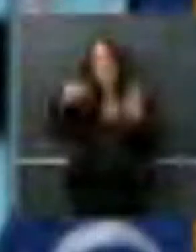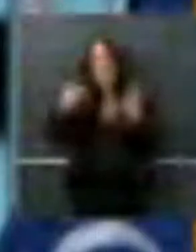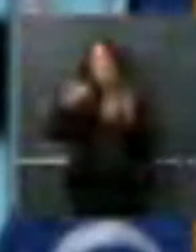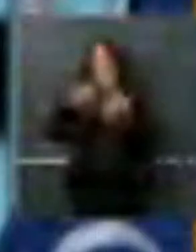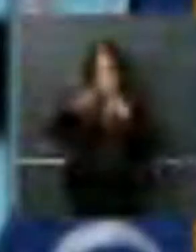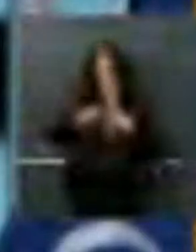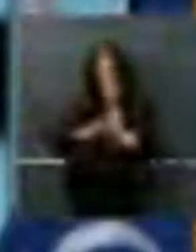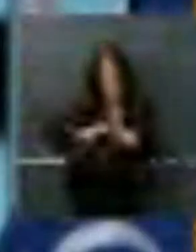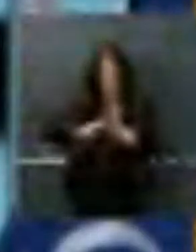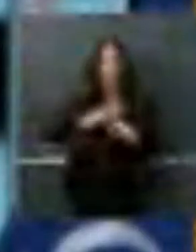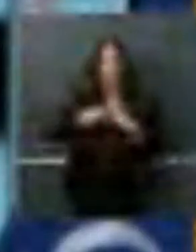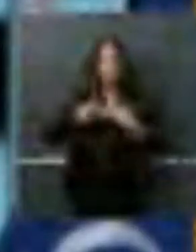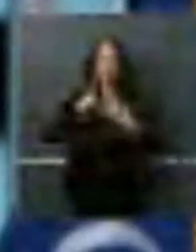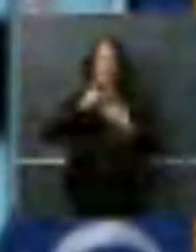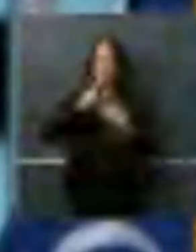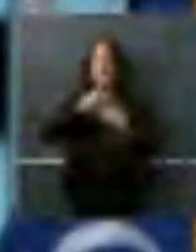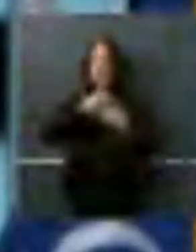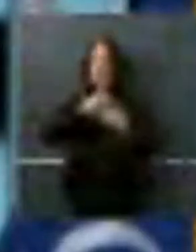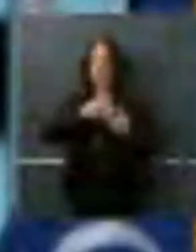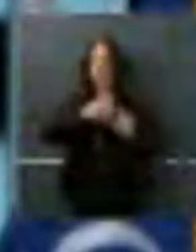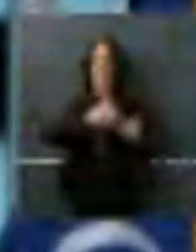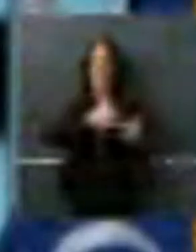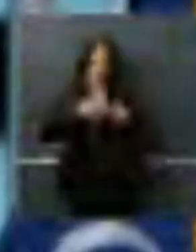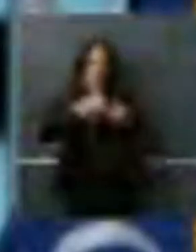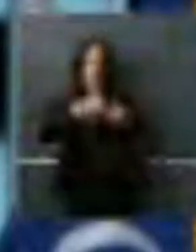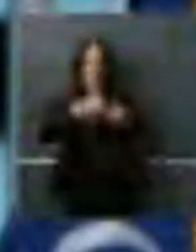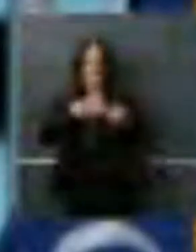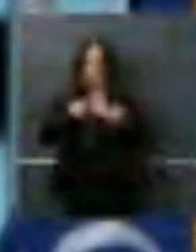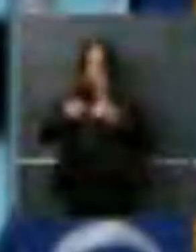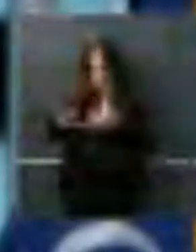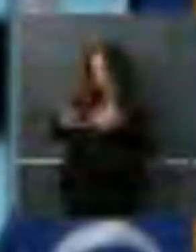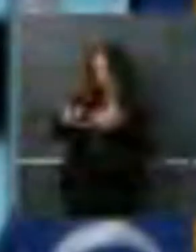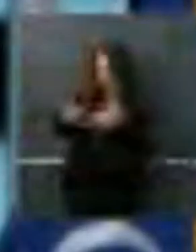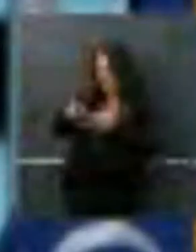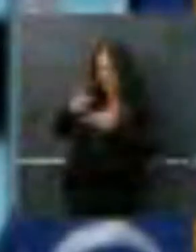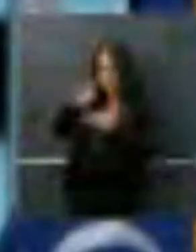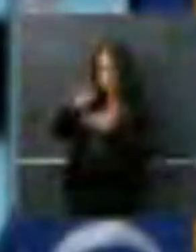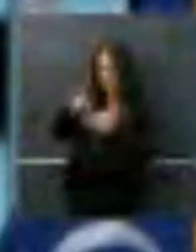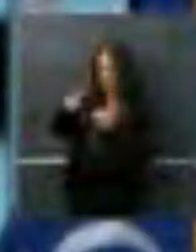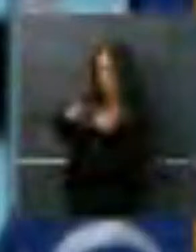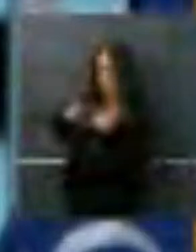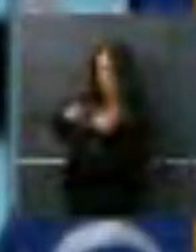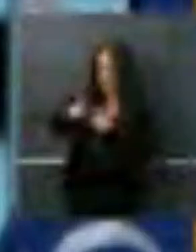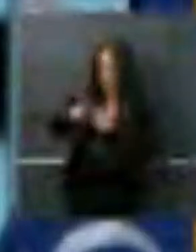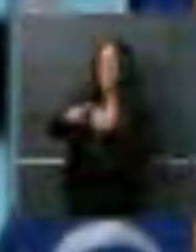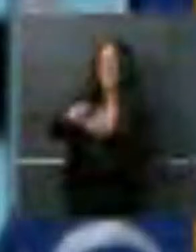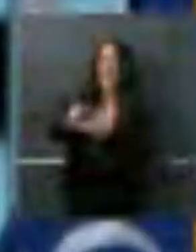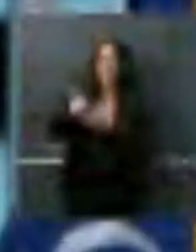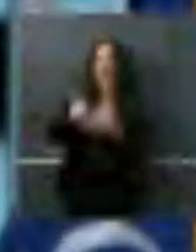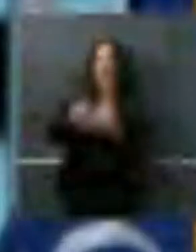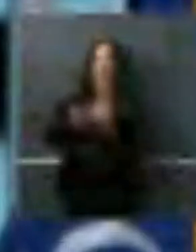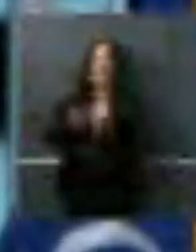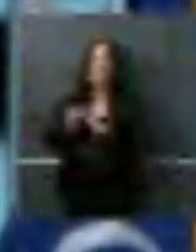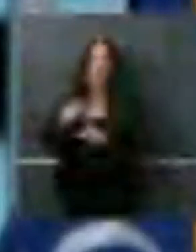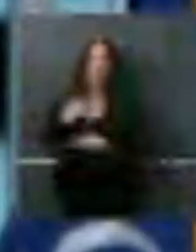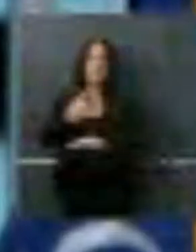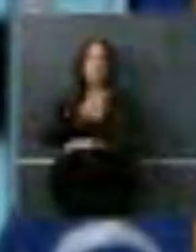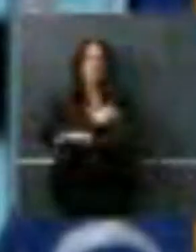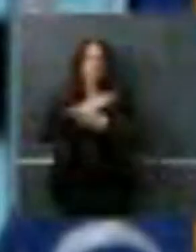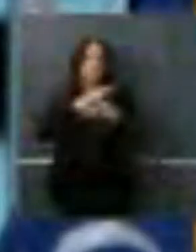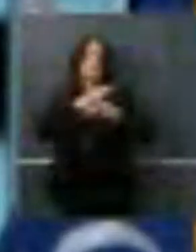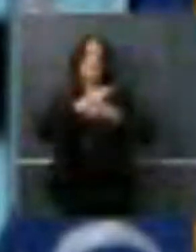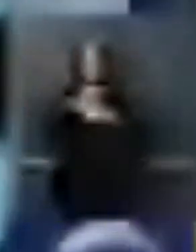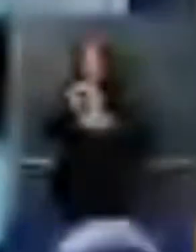community surveillance that also is part and parcel of everything that's happening in this space. But the good news